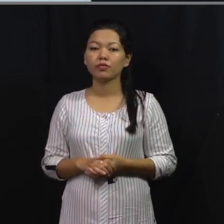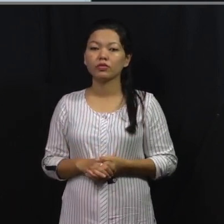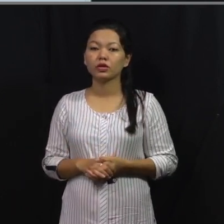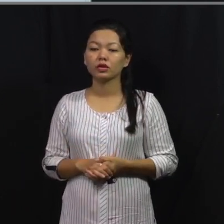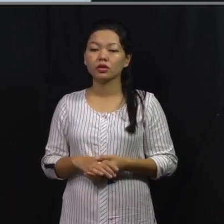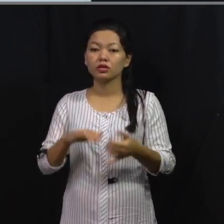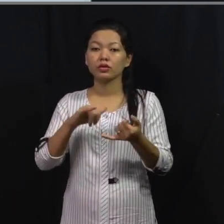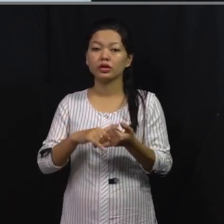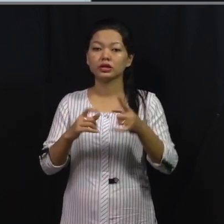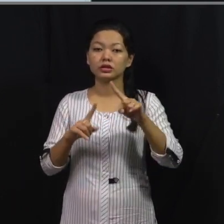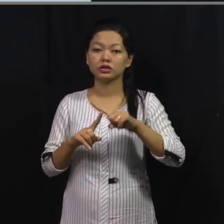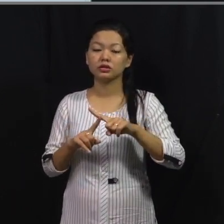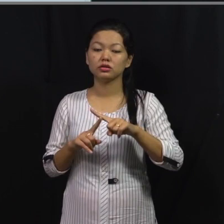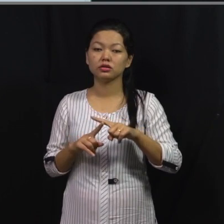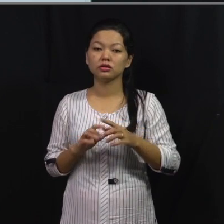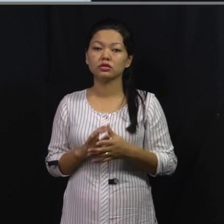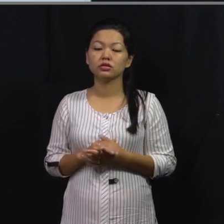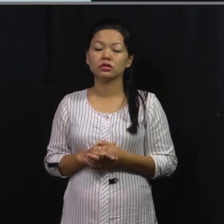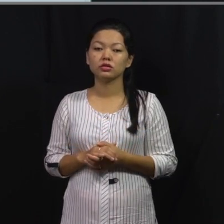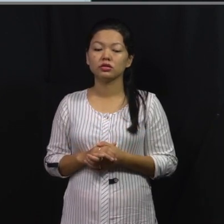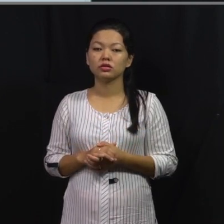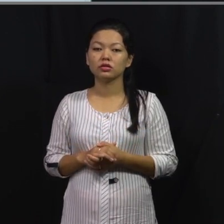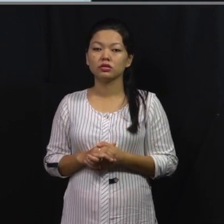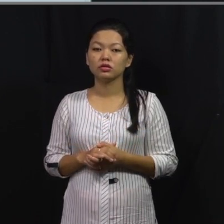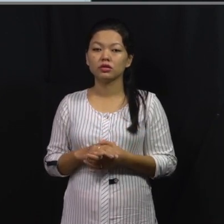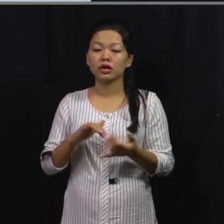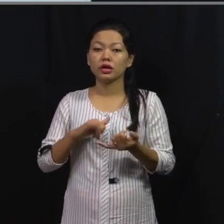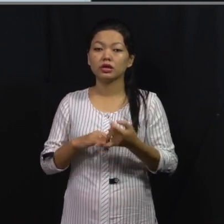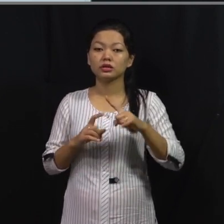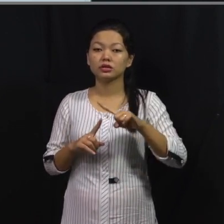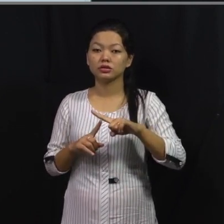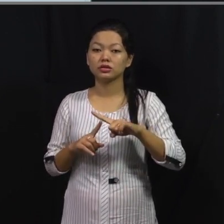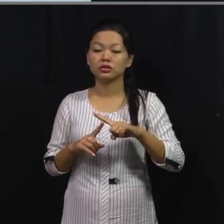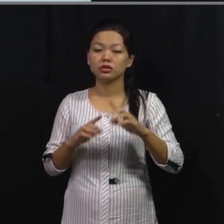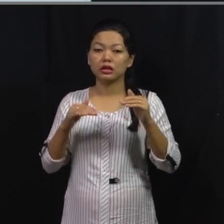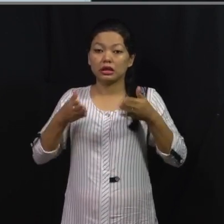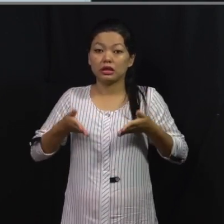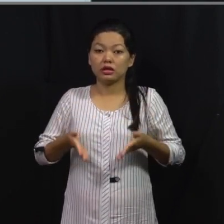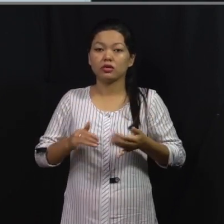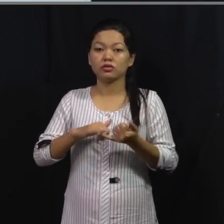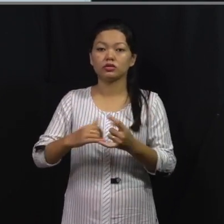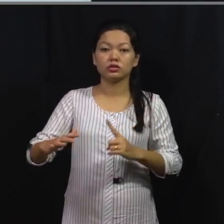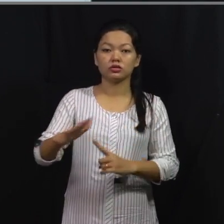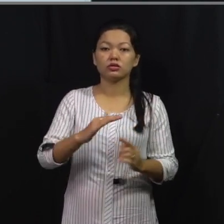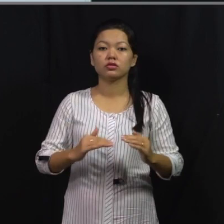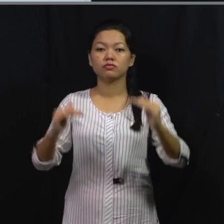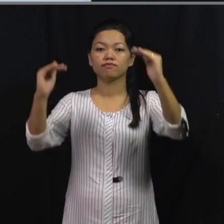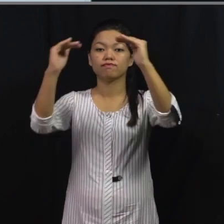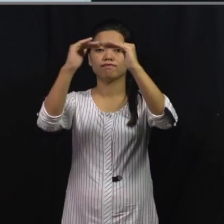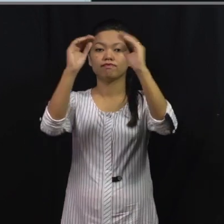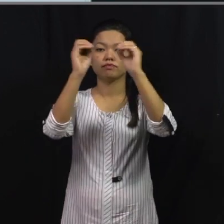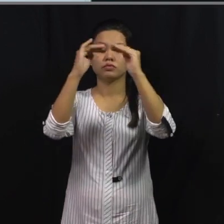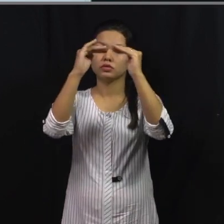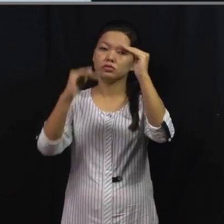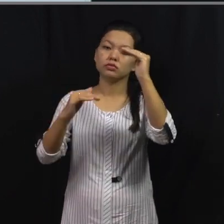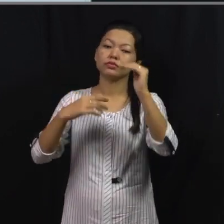of them, you know, who who does not have equality in the society. The next is OBCs,